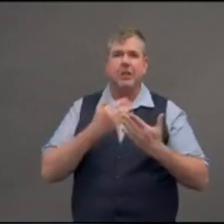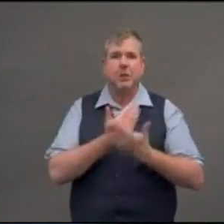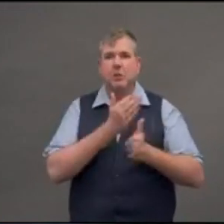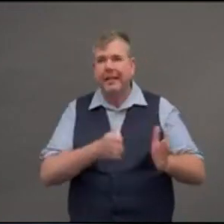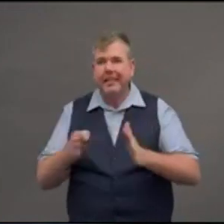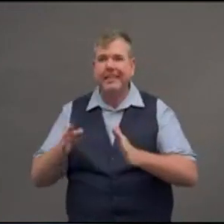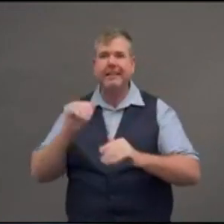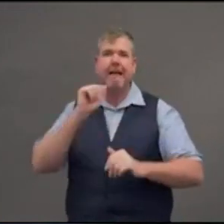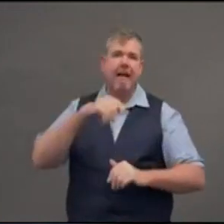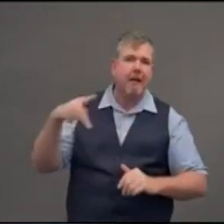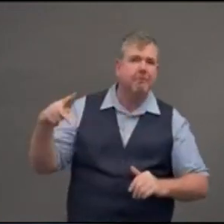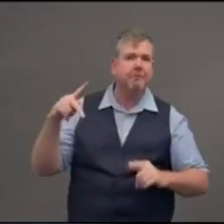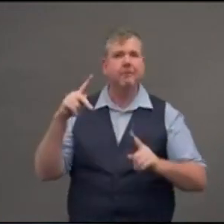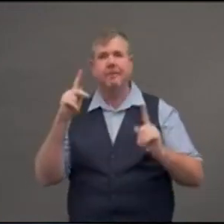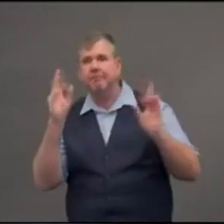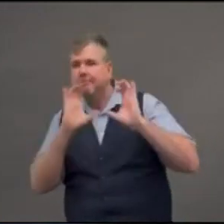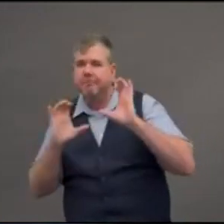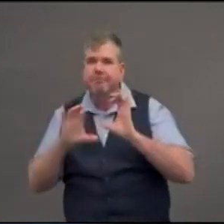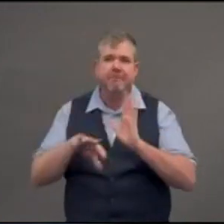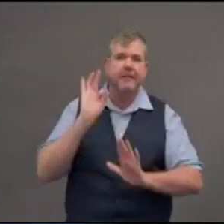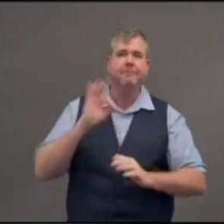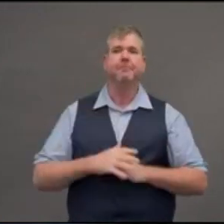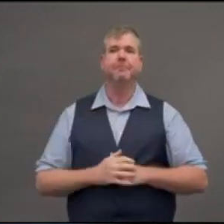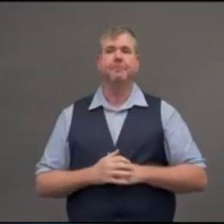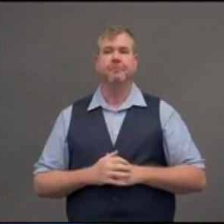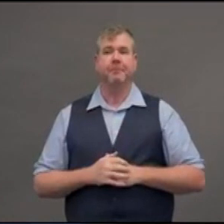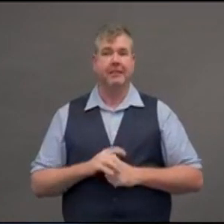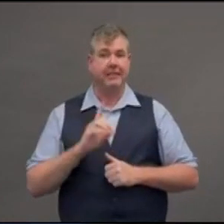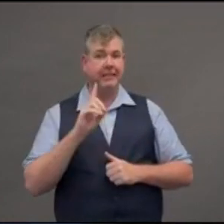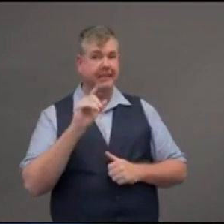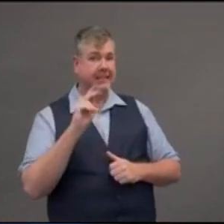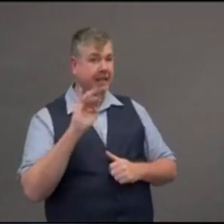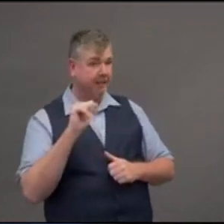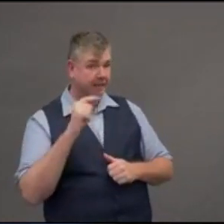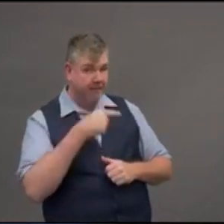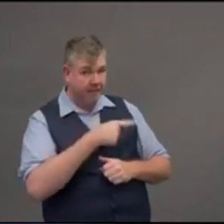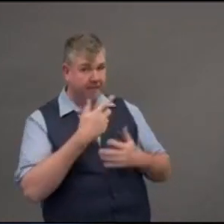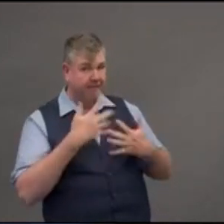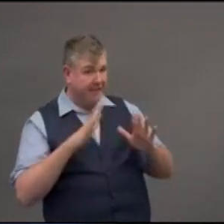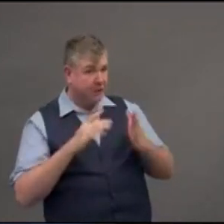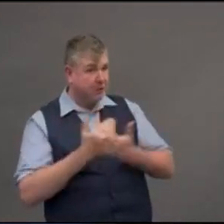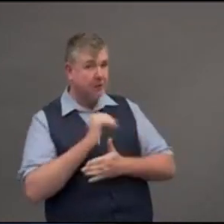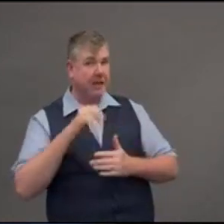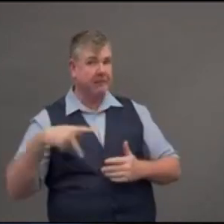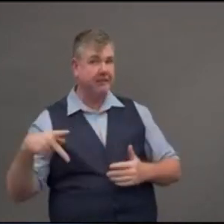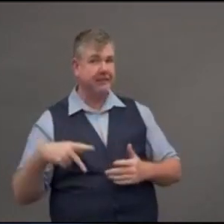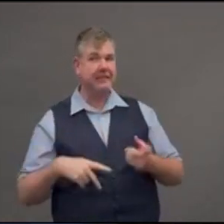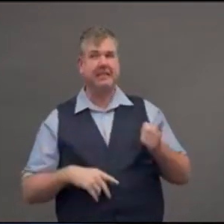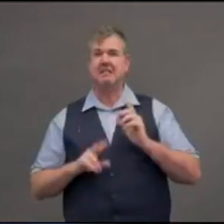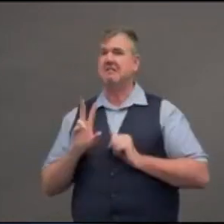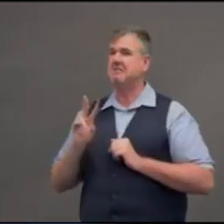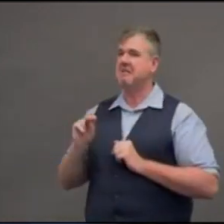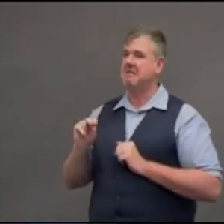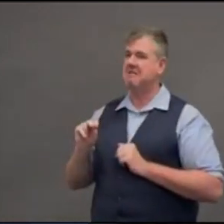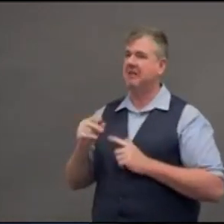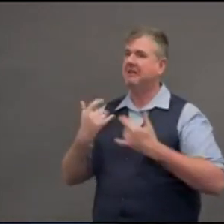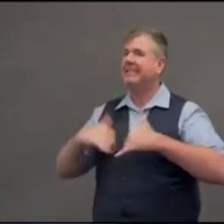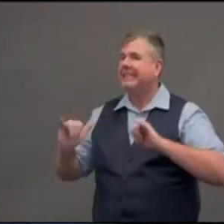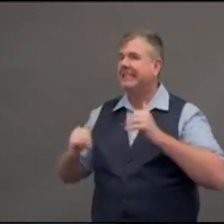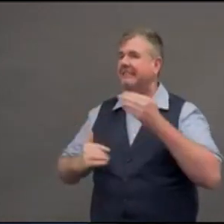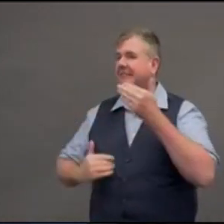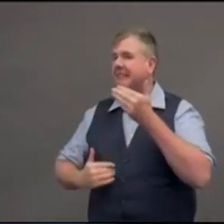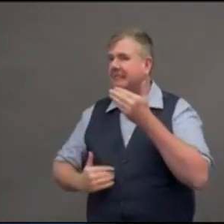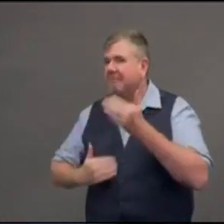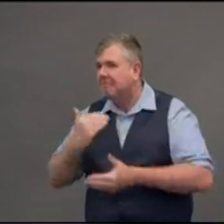you discovered any new apps? No, not. No. Unfortunately, no. We're still in discovery mode. Yes, we are.